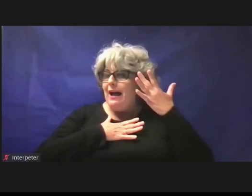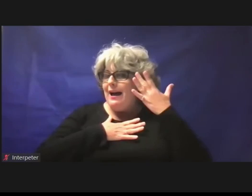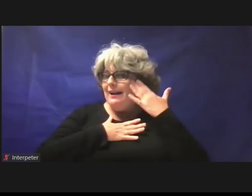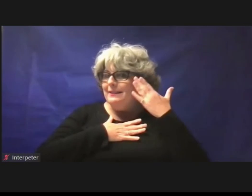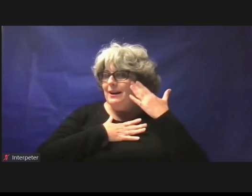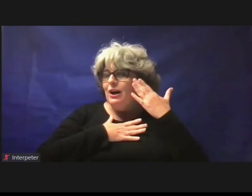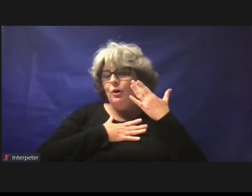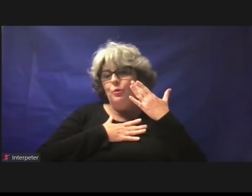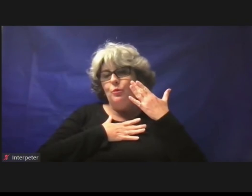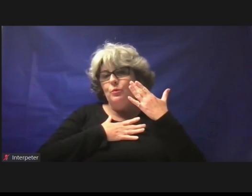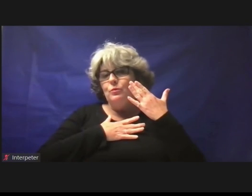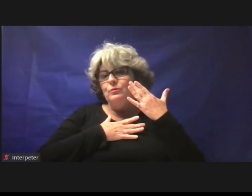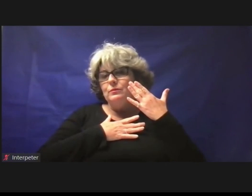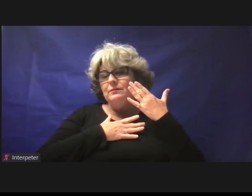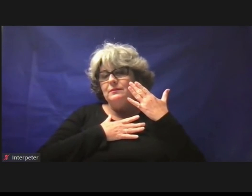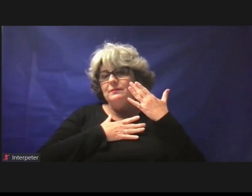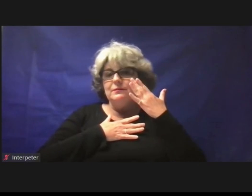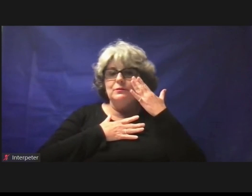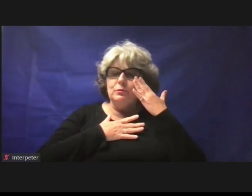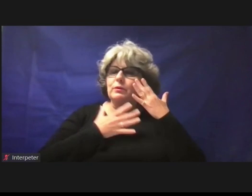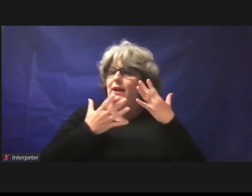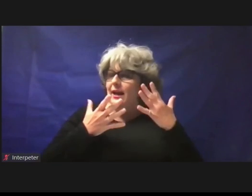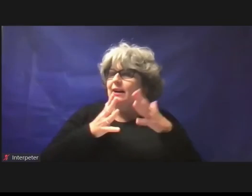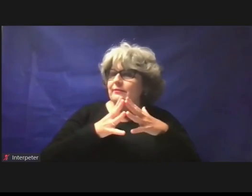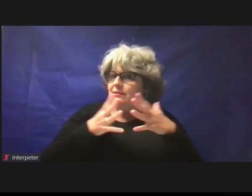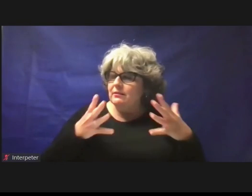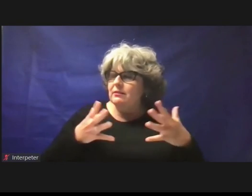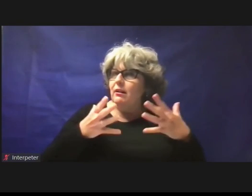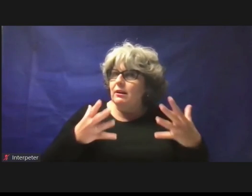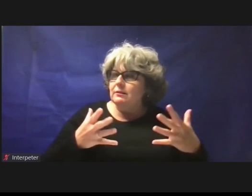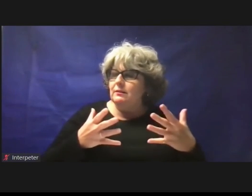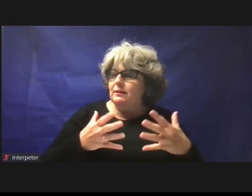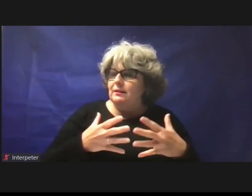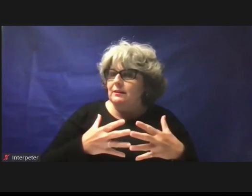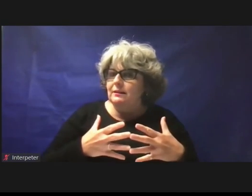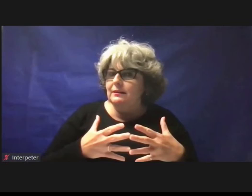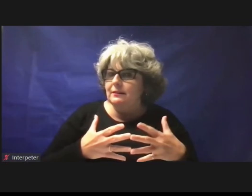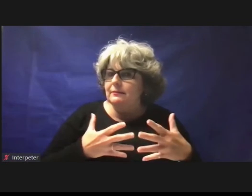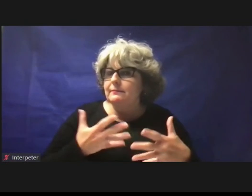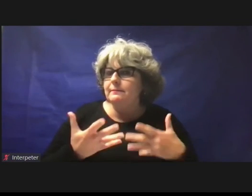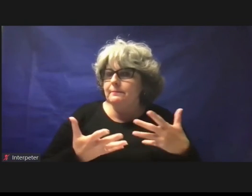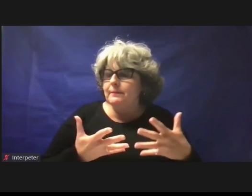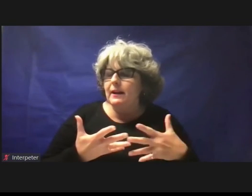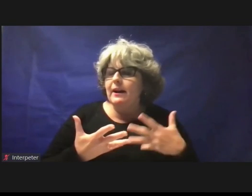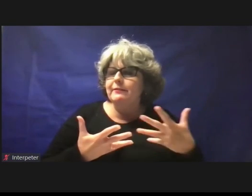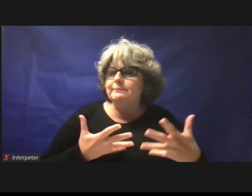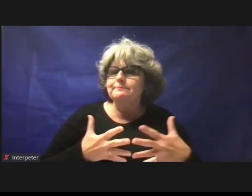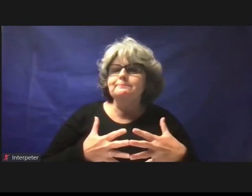have words, lots of